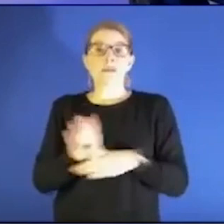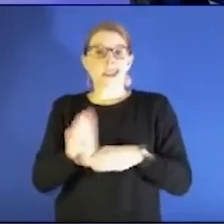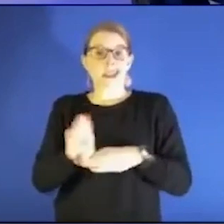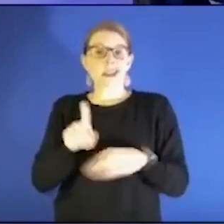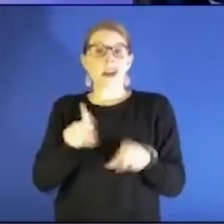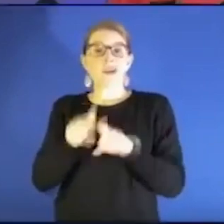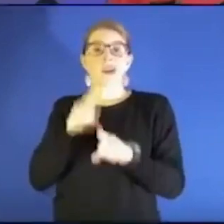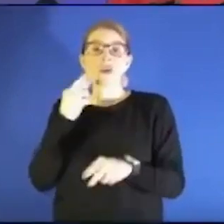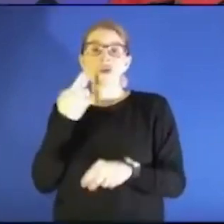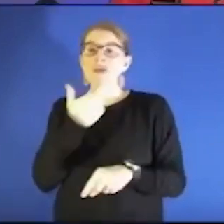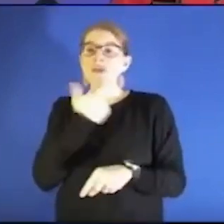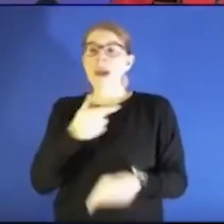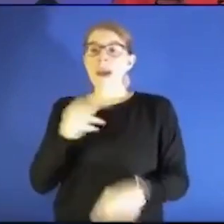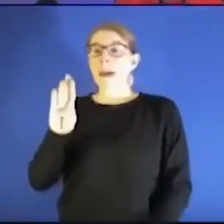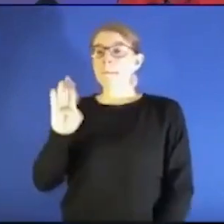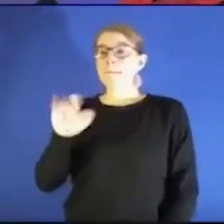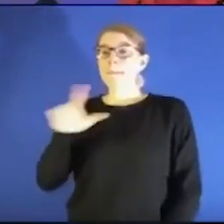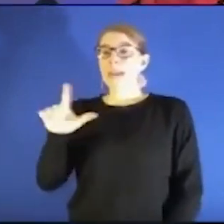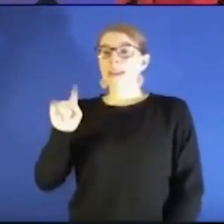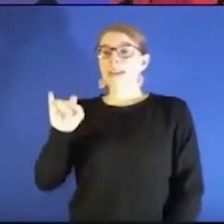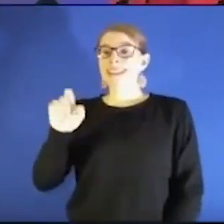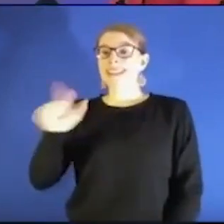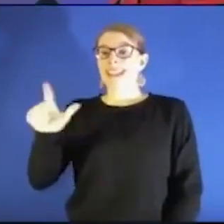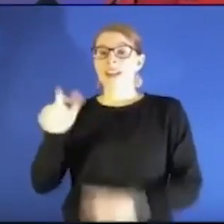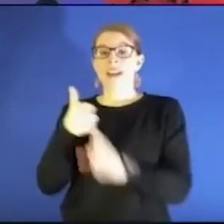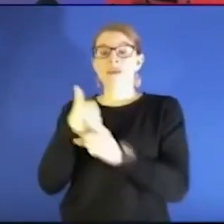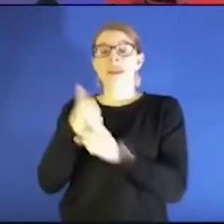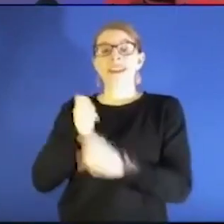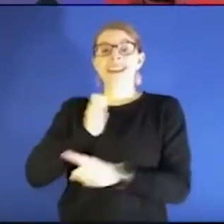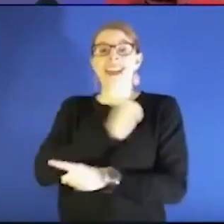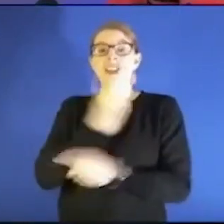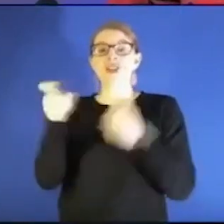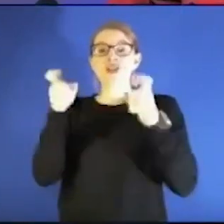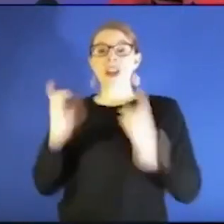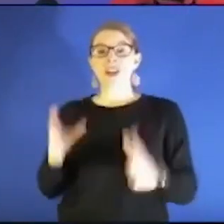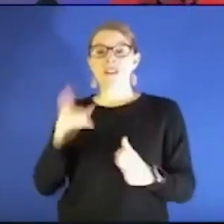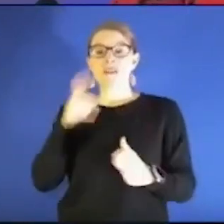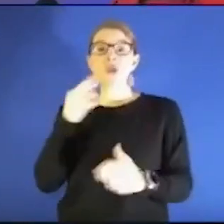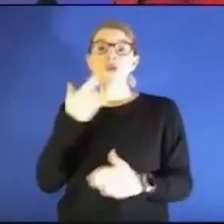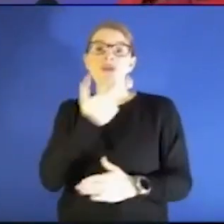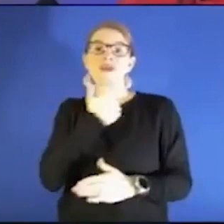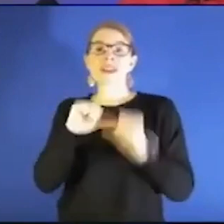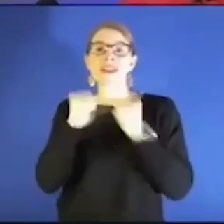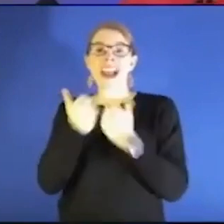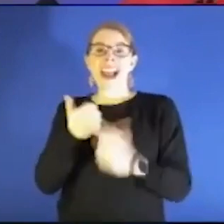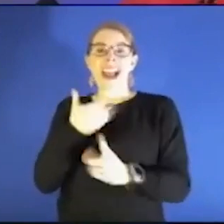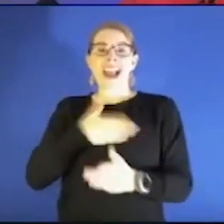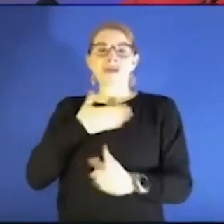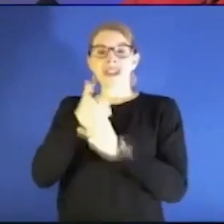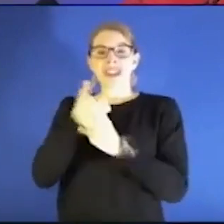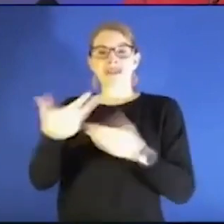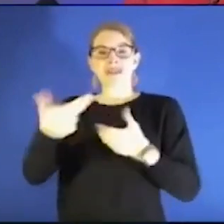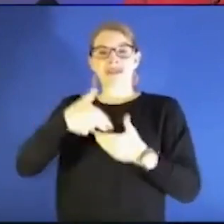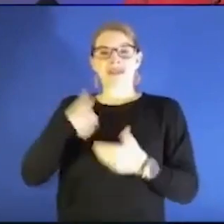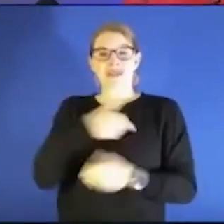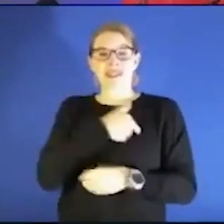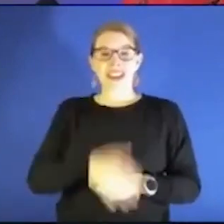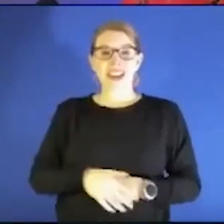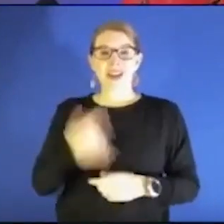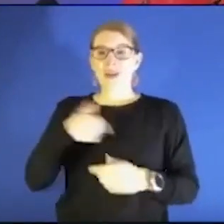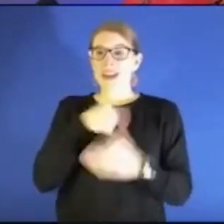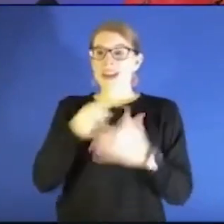He is joining us. He's Executive Director of the Kansas City Area Restaurant Association. We're so glad you're here. We are kicking off Restaurant Week,